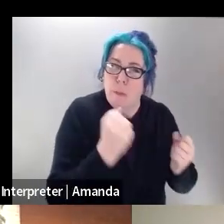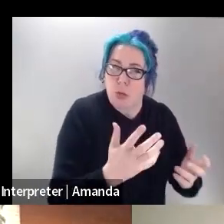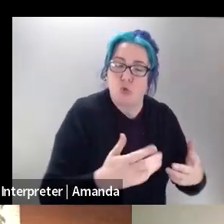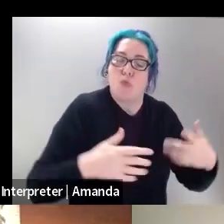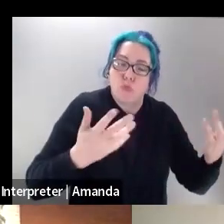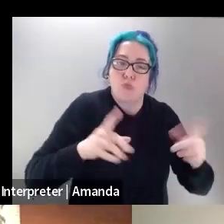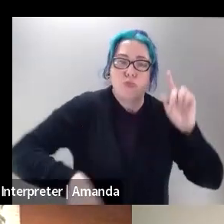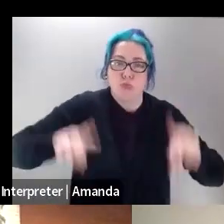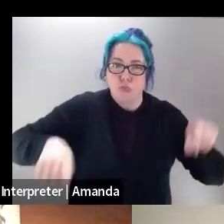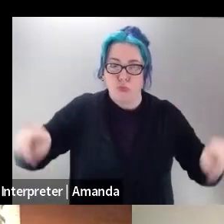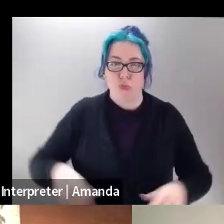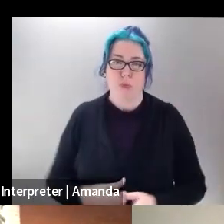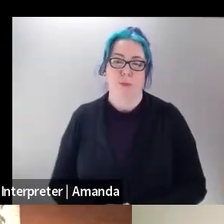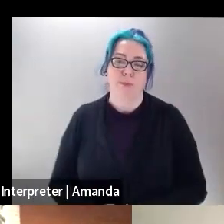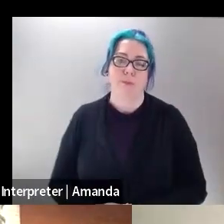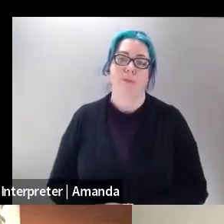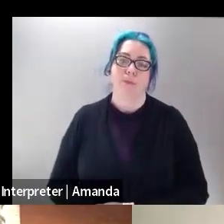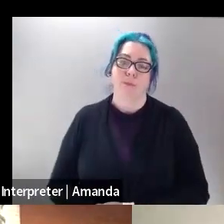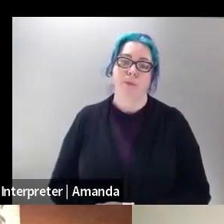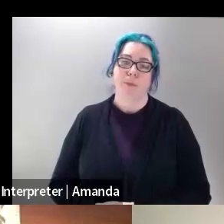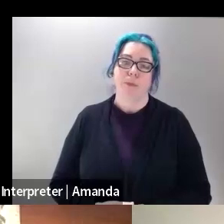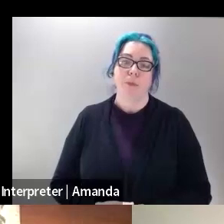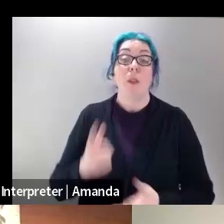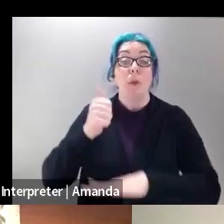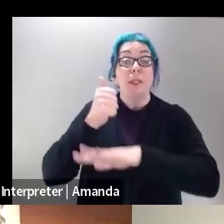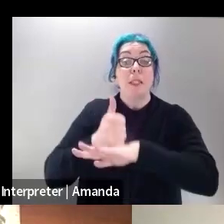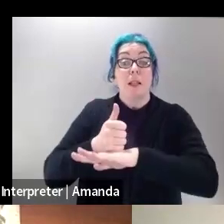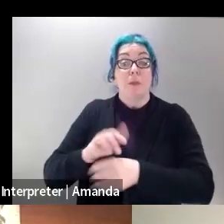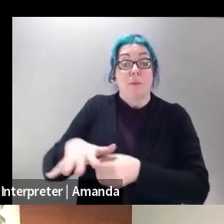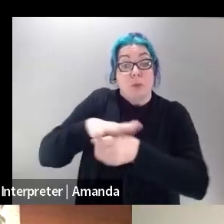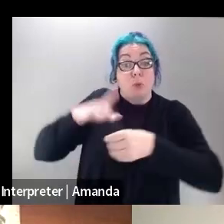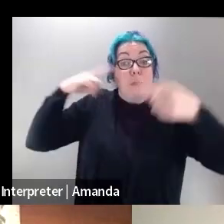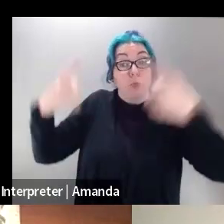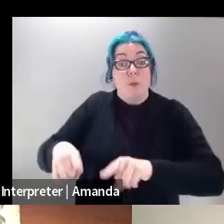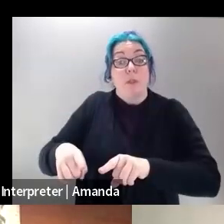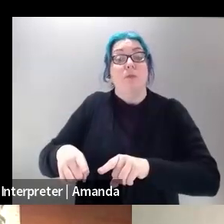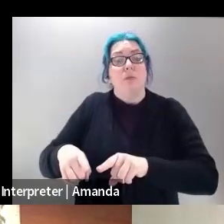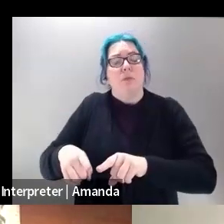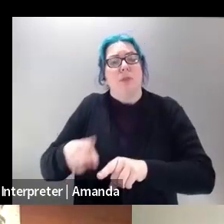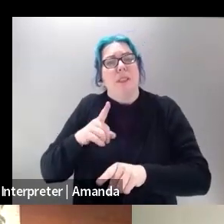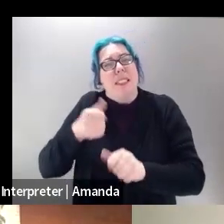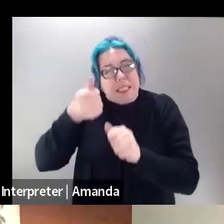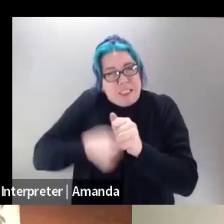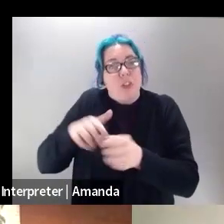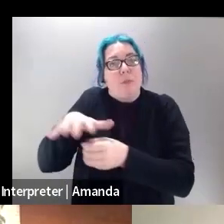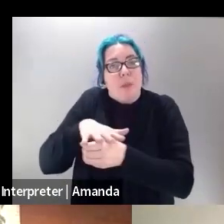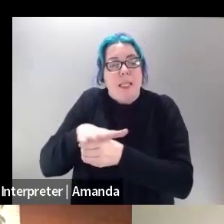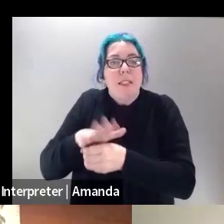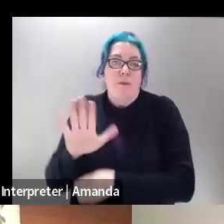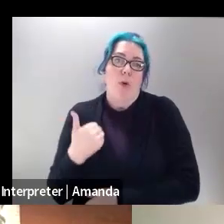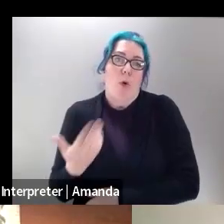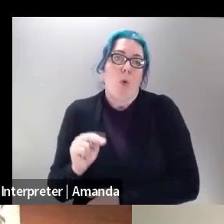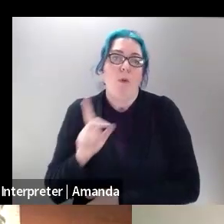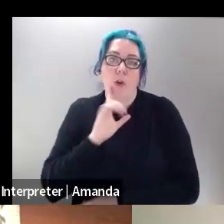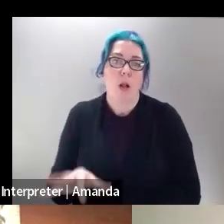the process. And that's because by design, each room agreement is meant to express the particular ensemble who authors